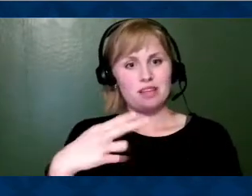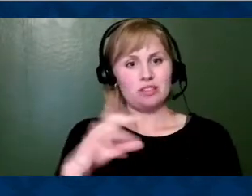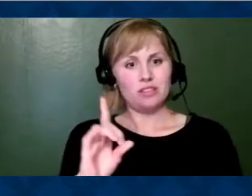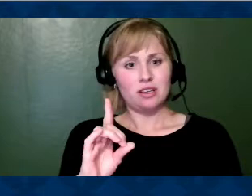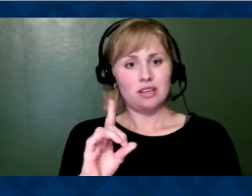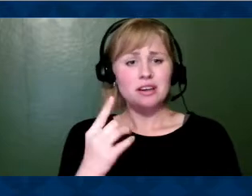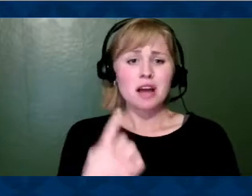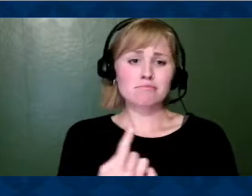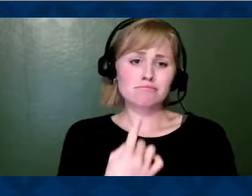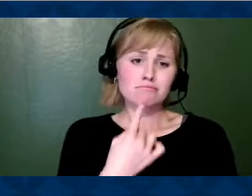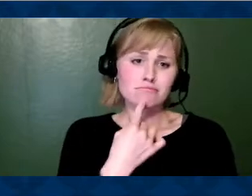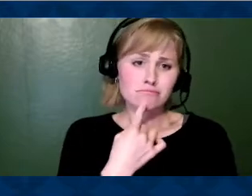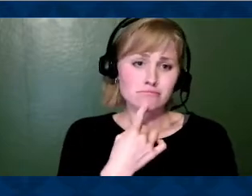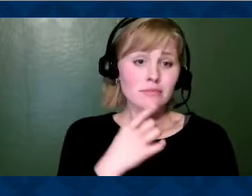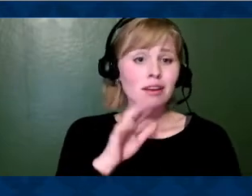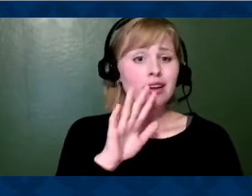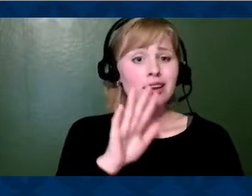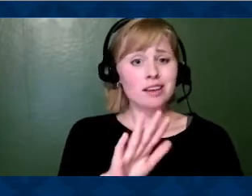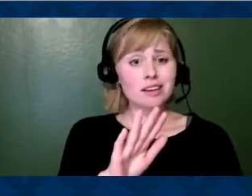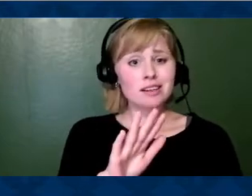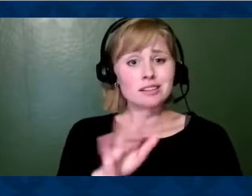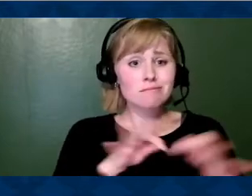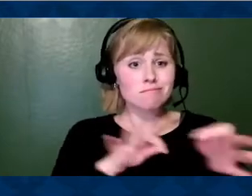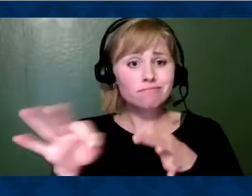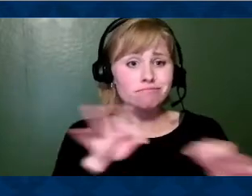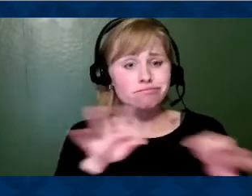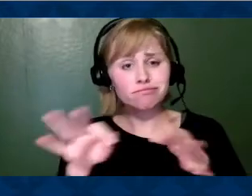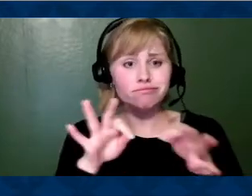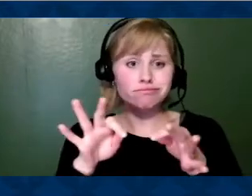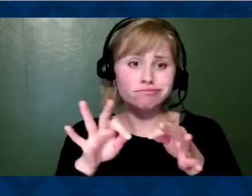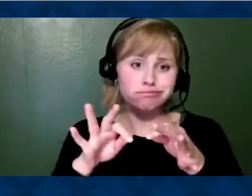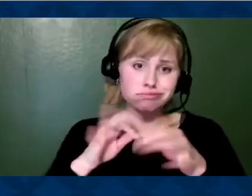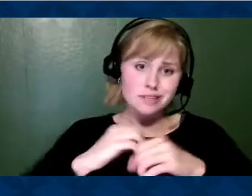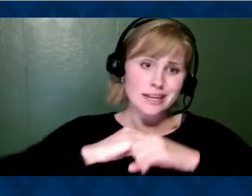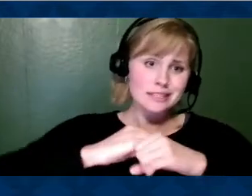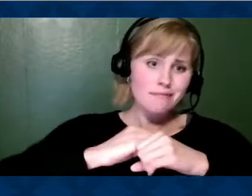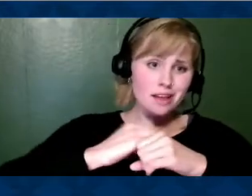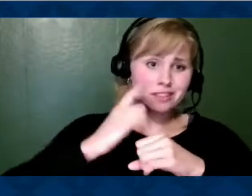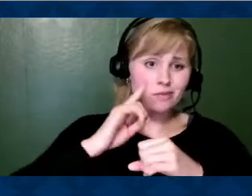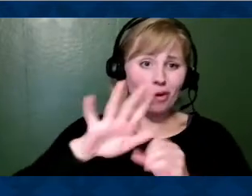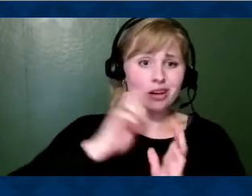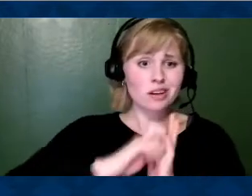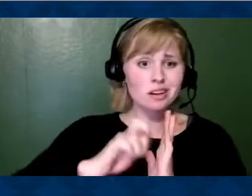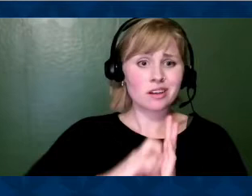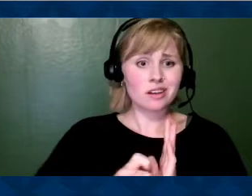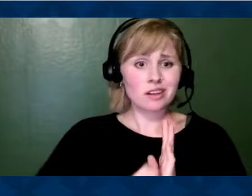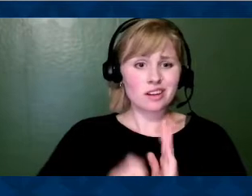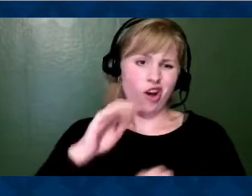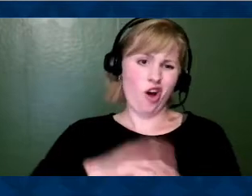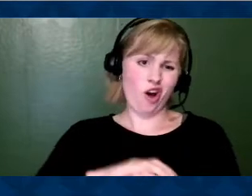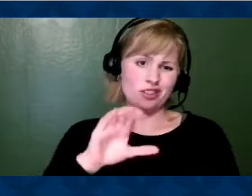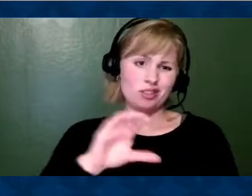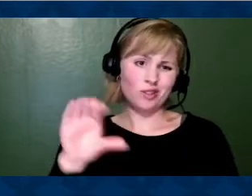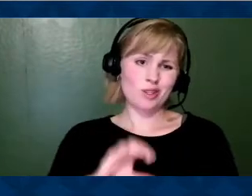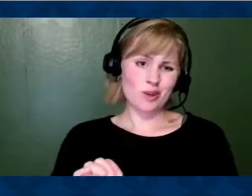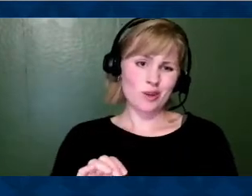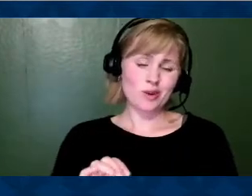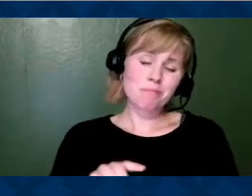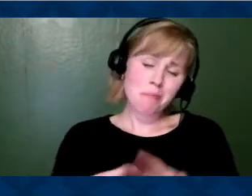do his dissertation defense over Zoom, but he looks happy enough in that photo, and I'm sure the important thing is just to get it